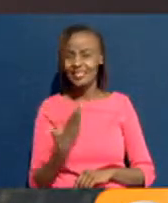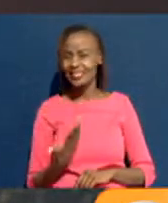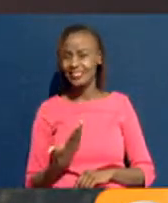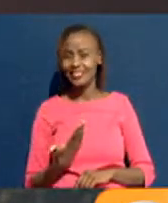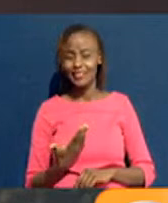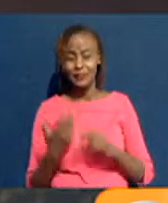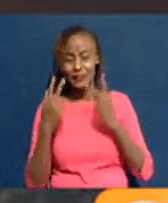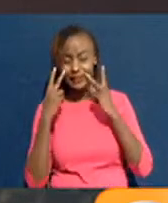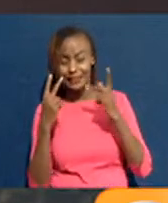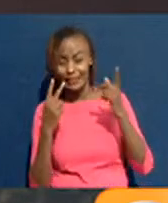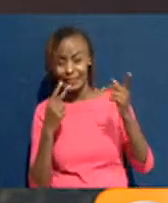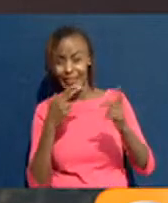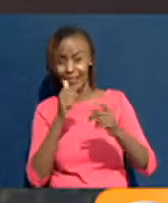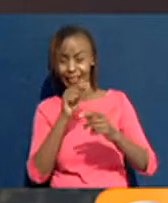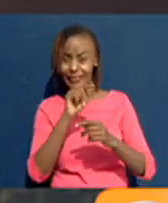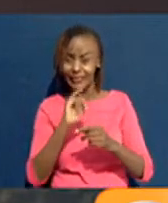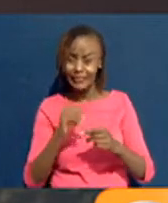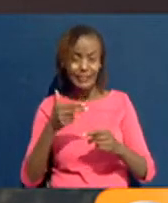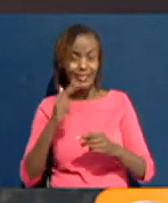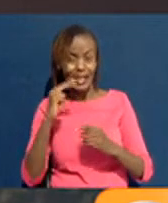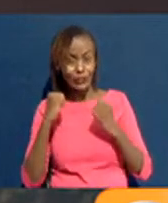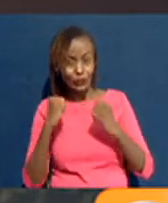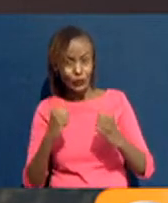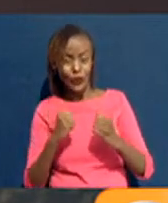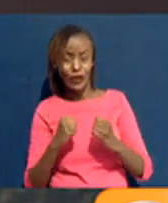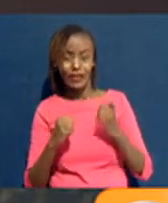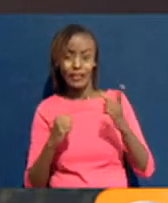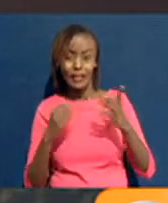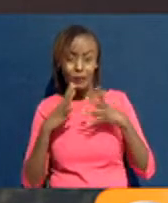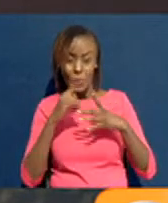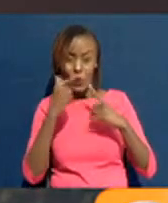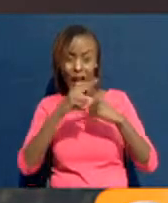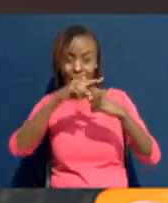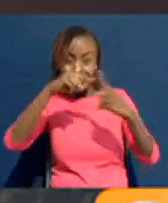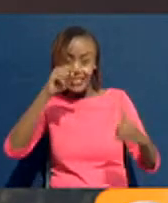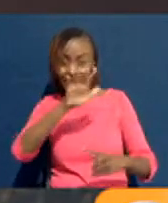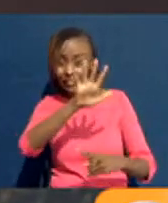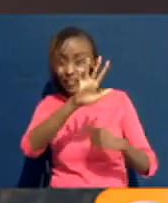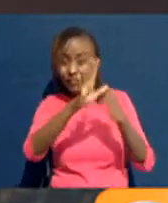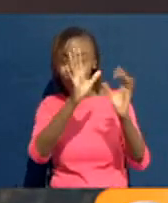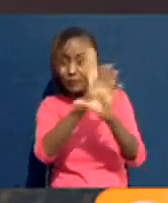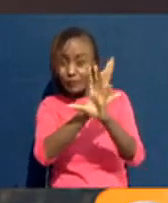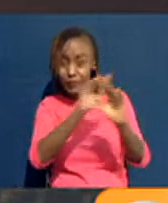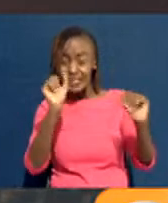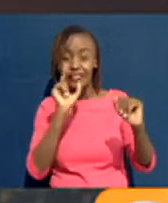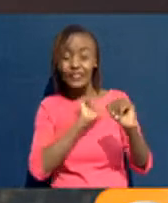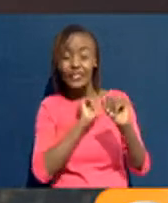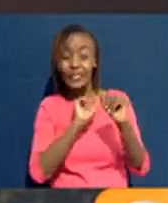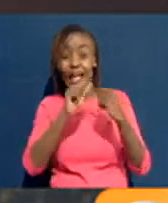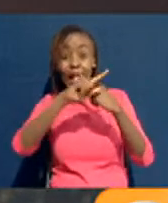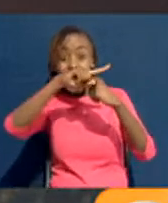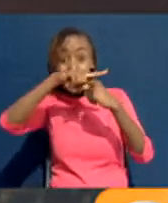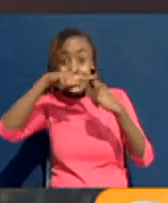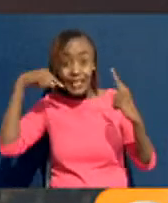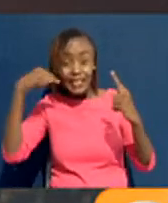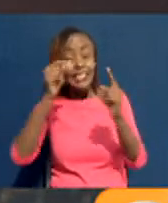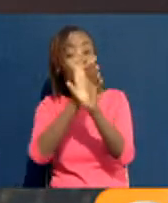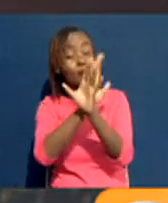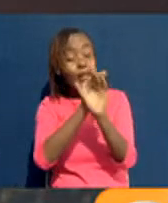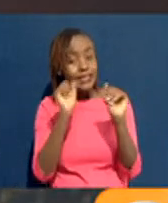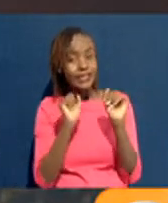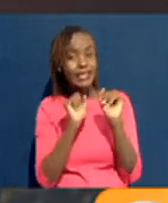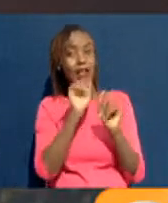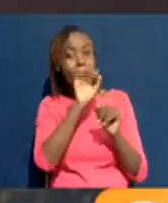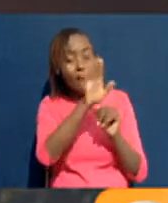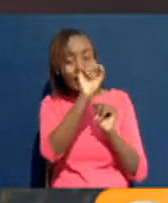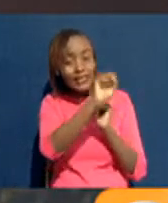we know in Haiti. Guys who have killed 5 presidents so far, killed a president in a palace, you know, the